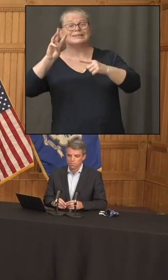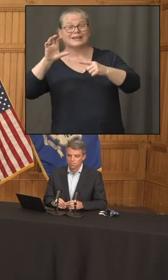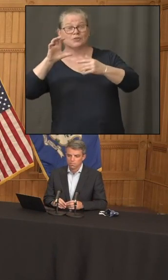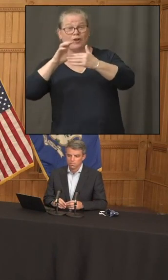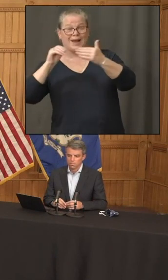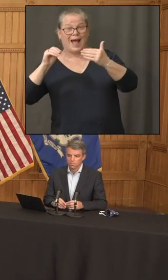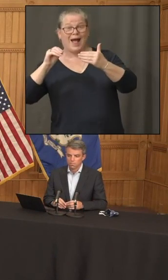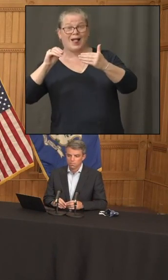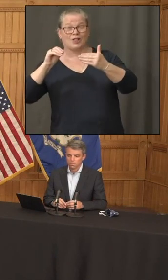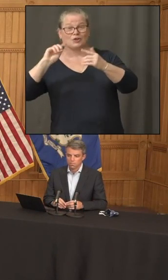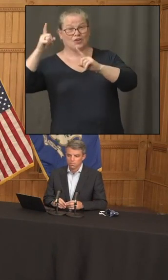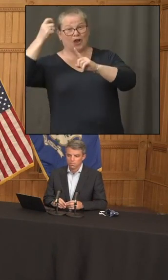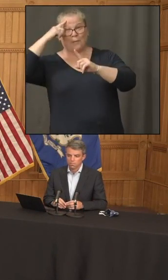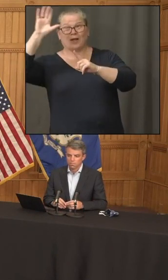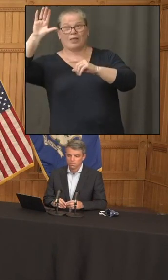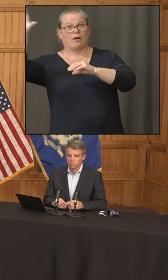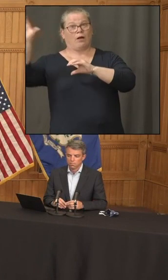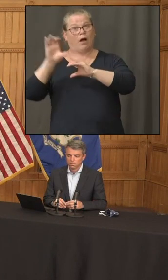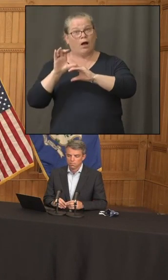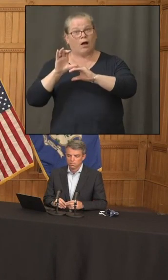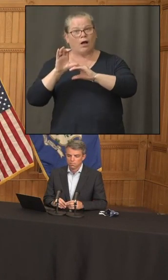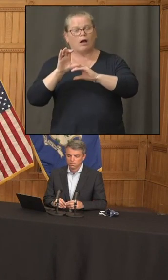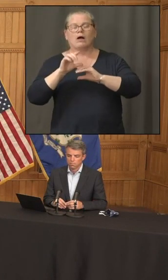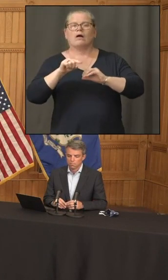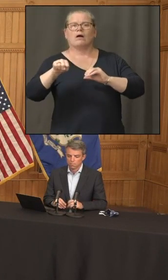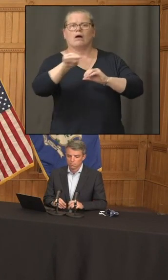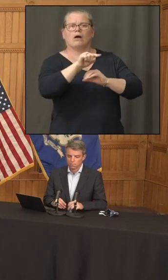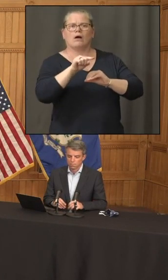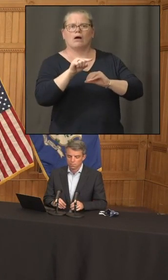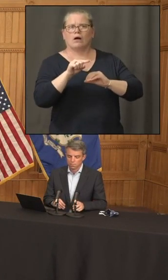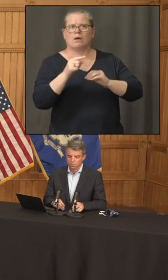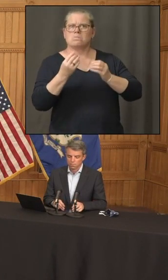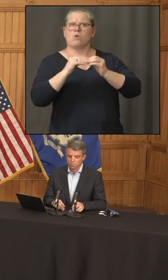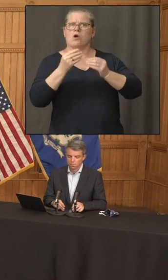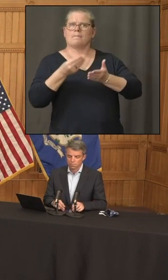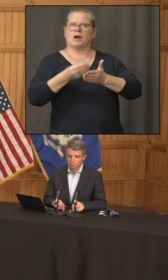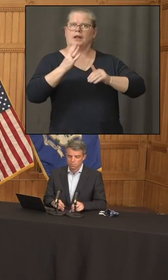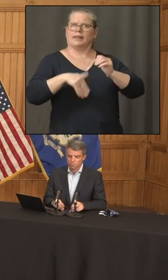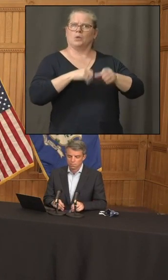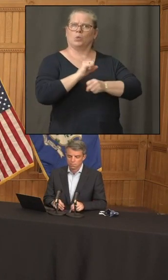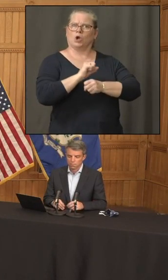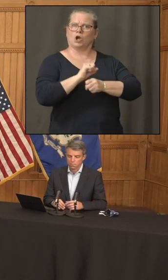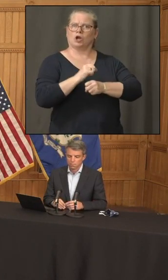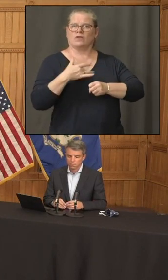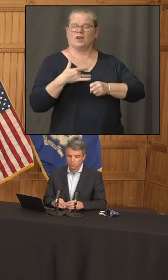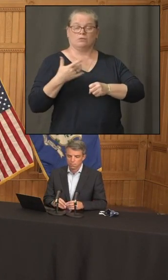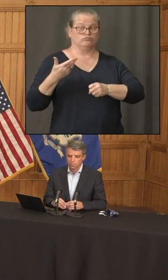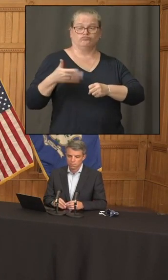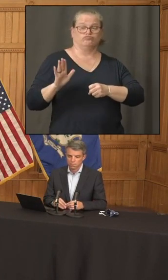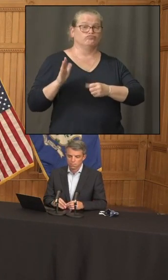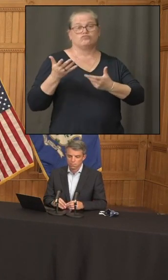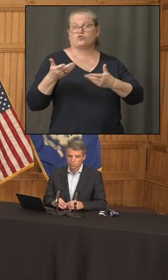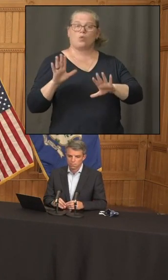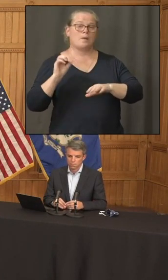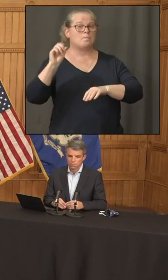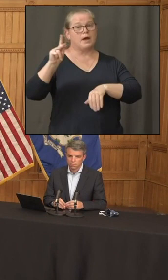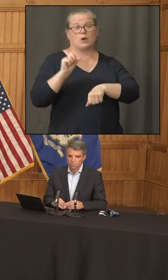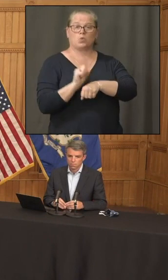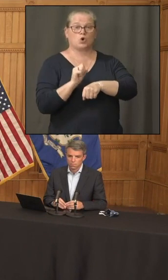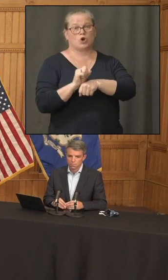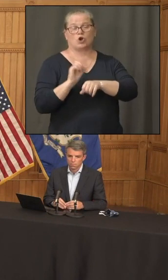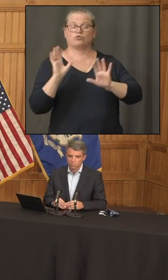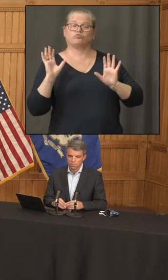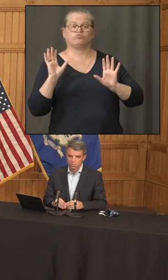seeing some employees refuse to come back to work there. On the other hand, we have other employees who say, hey, I'm over 65,